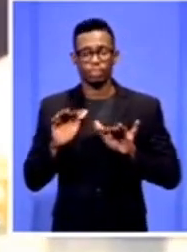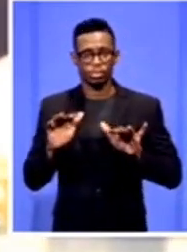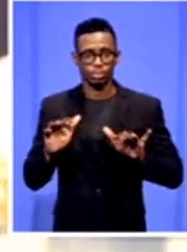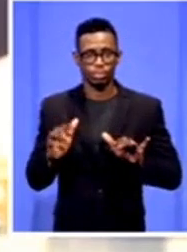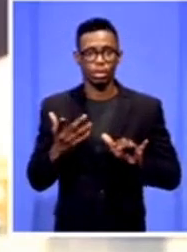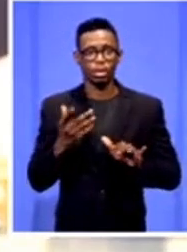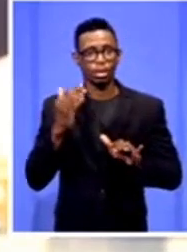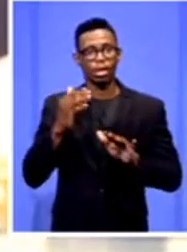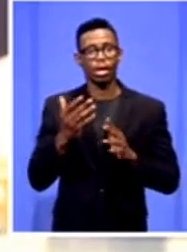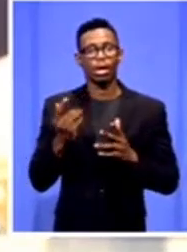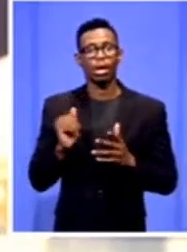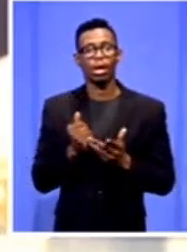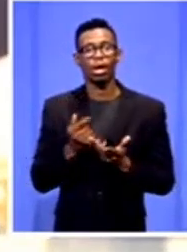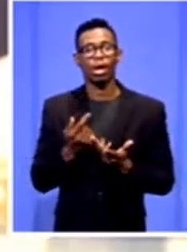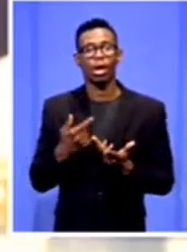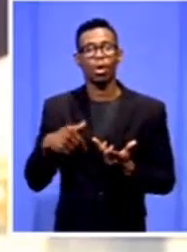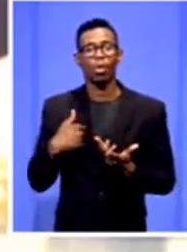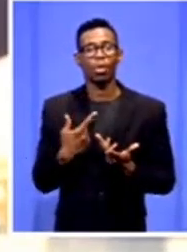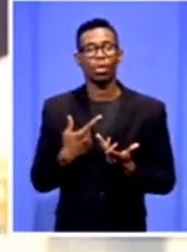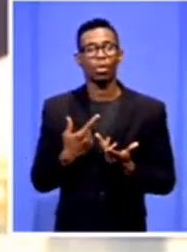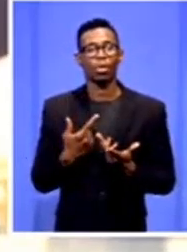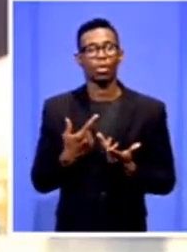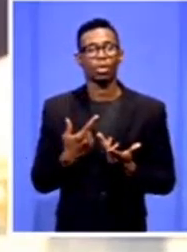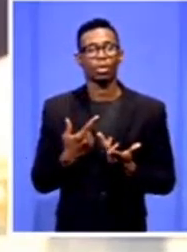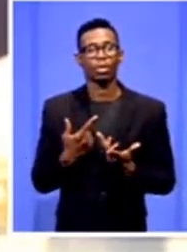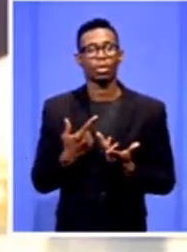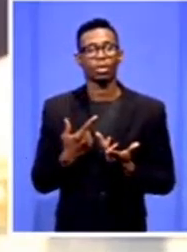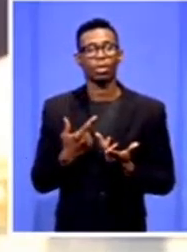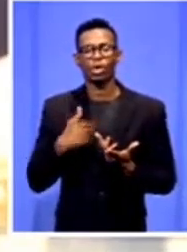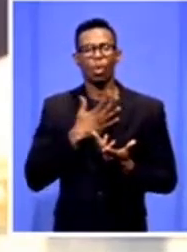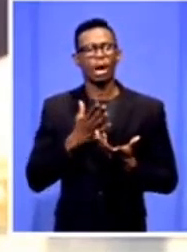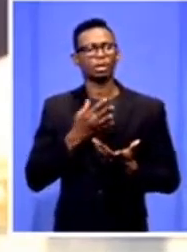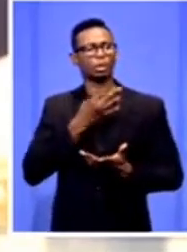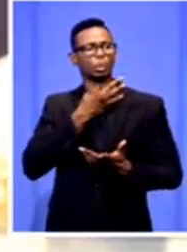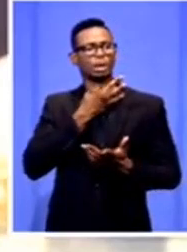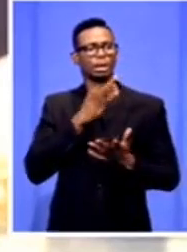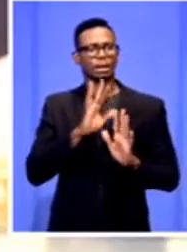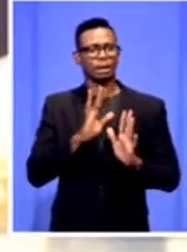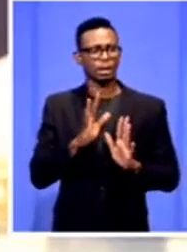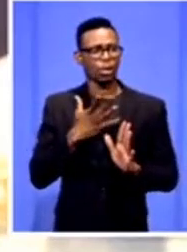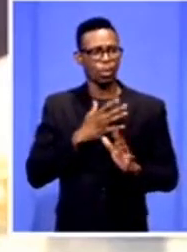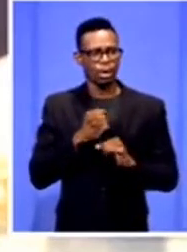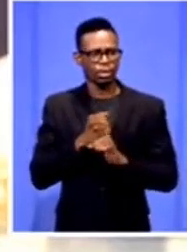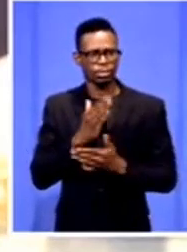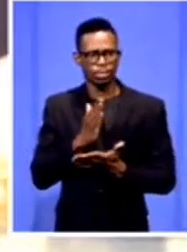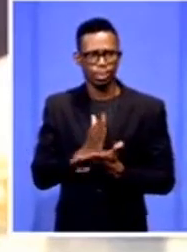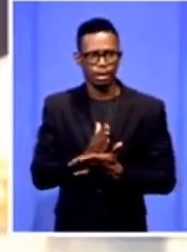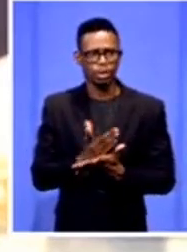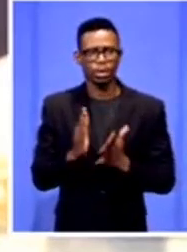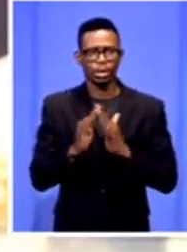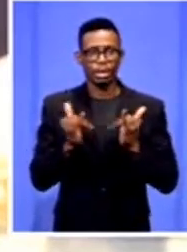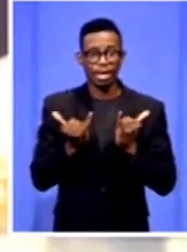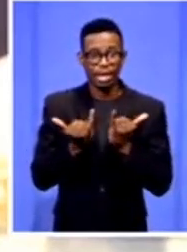etsa tsela ha re sa batla ho riska ha re yo nka di company tsa di mangamanga